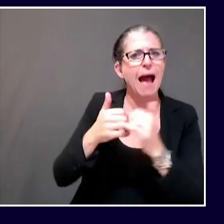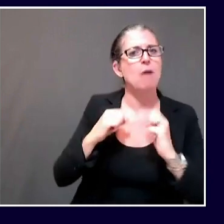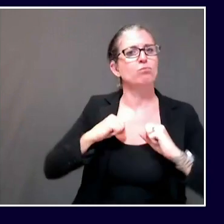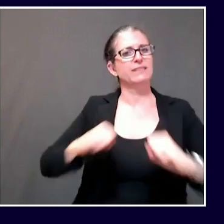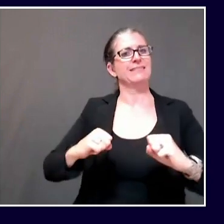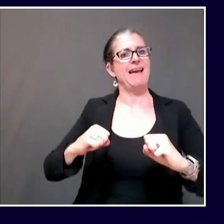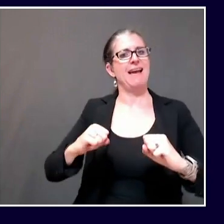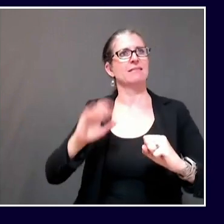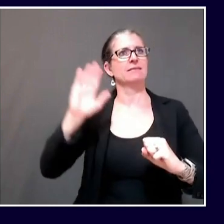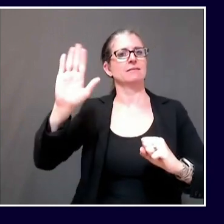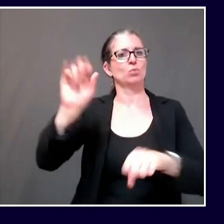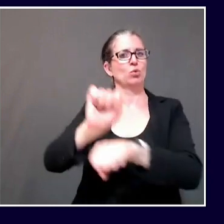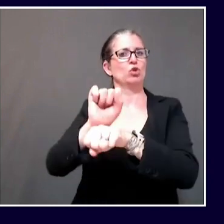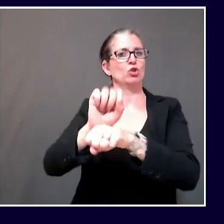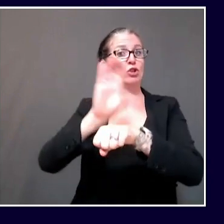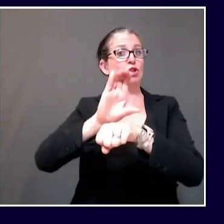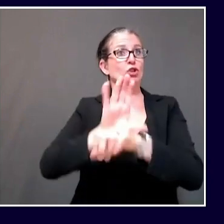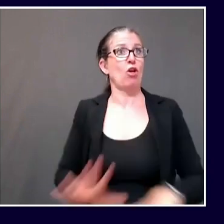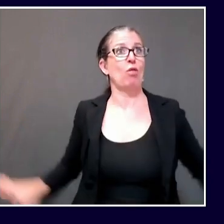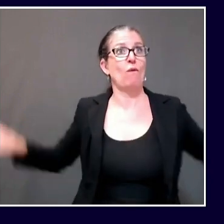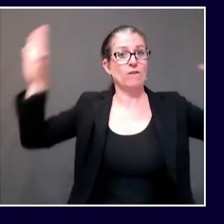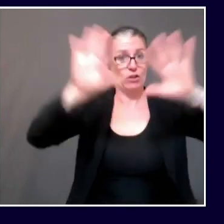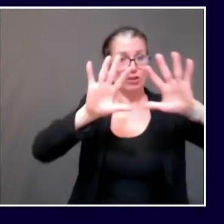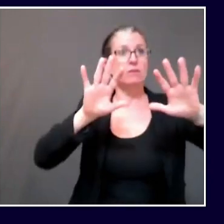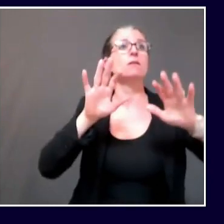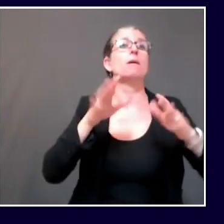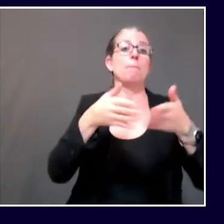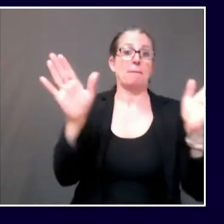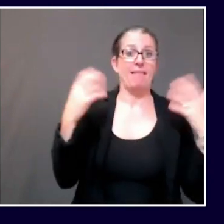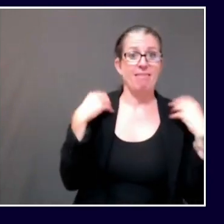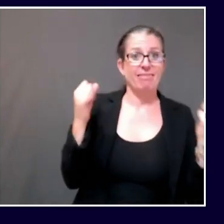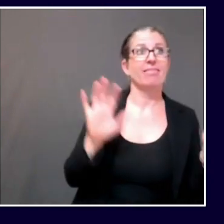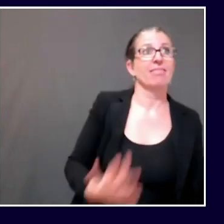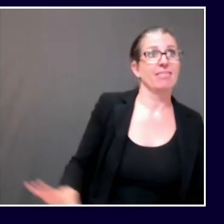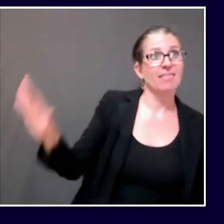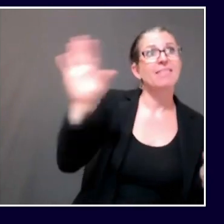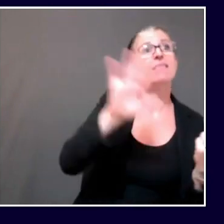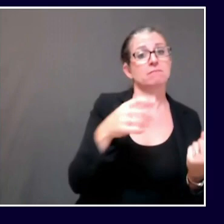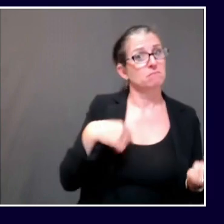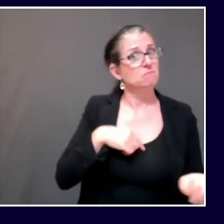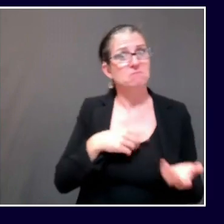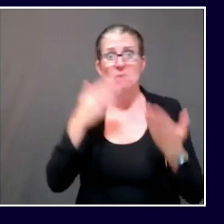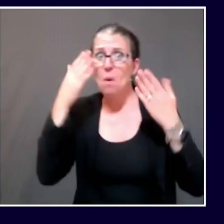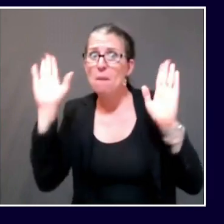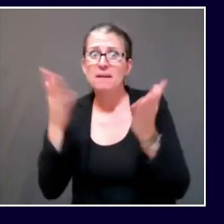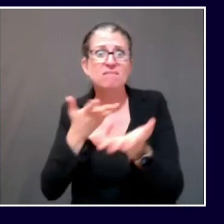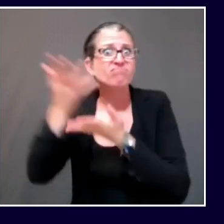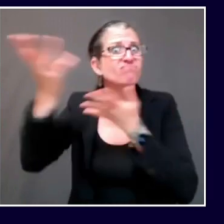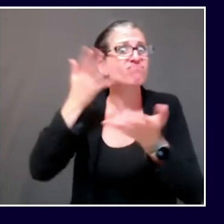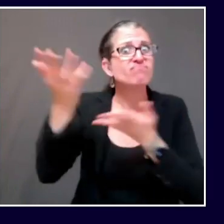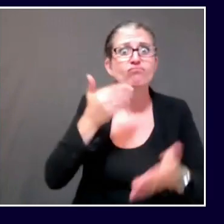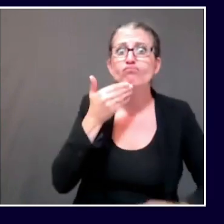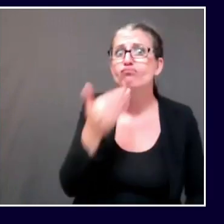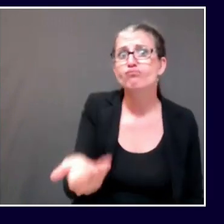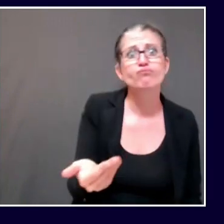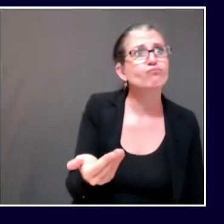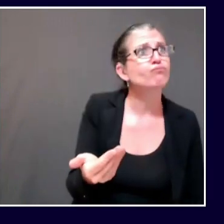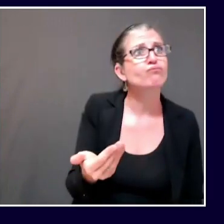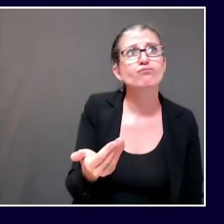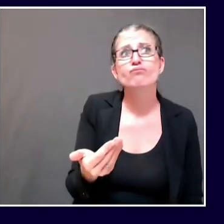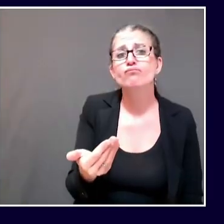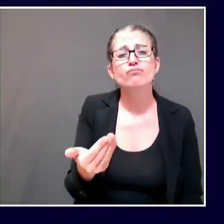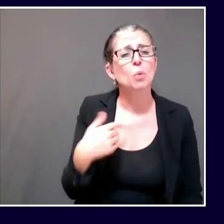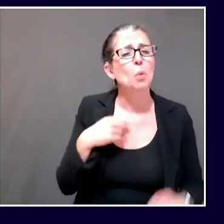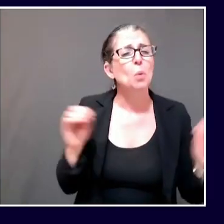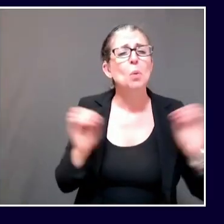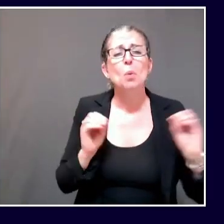that discussion going. So we've got an open door policy, and when we have these discussions, it's not about who's hosting it. It's really